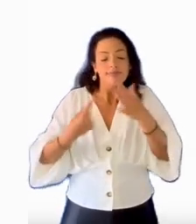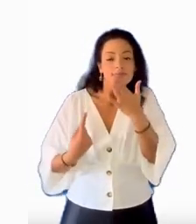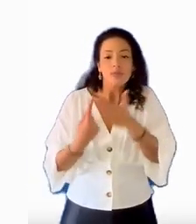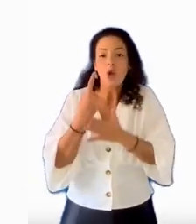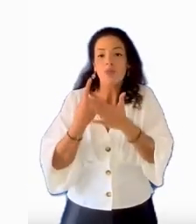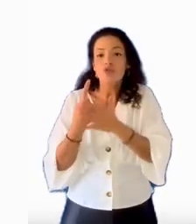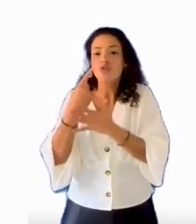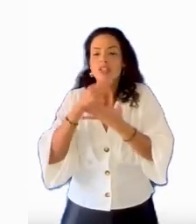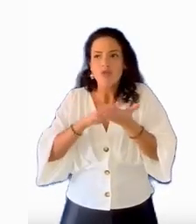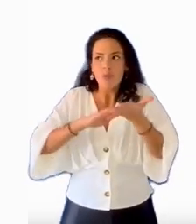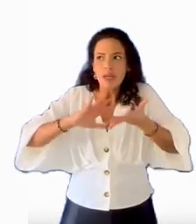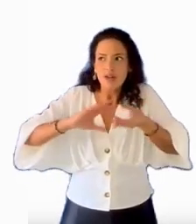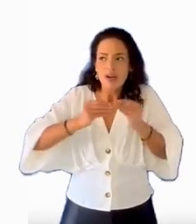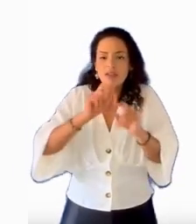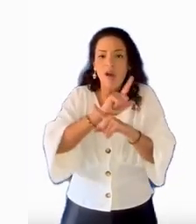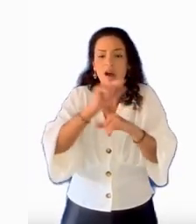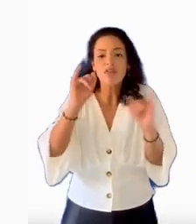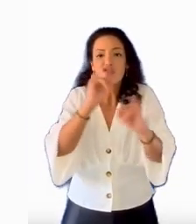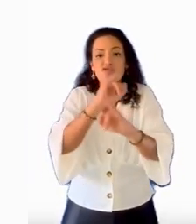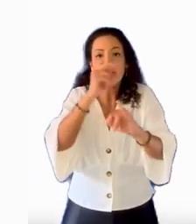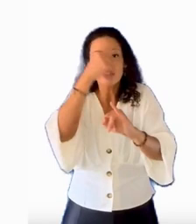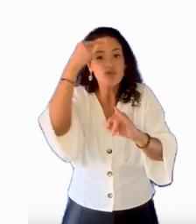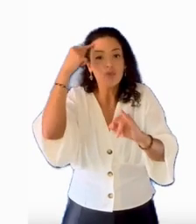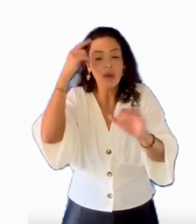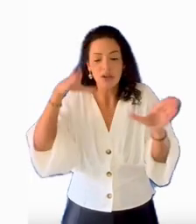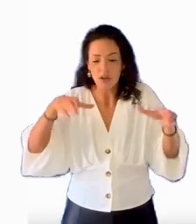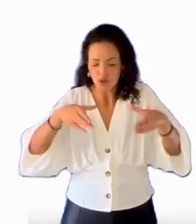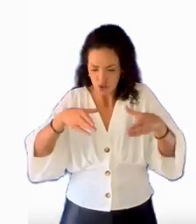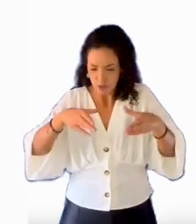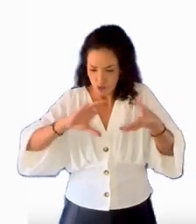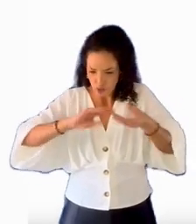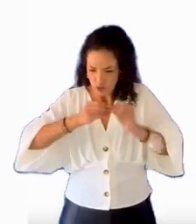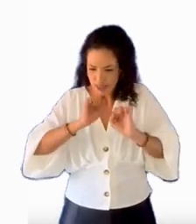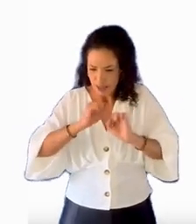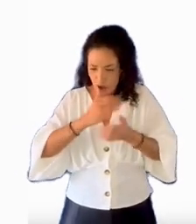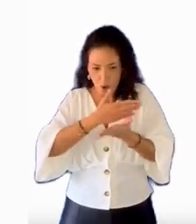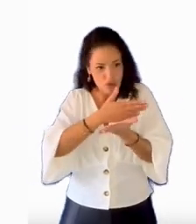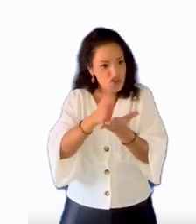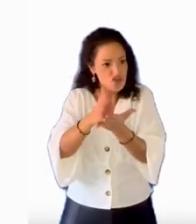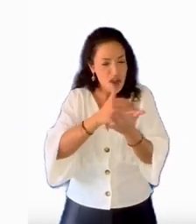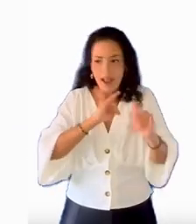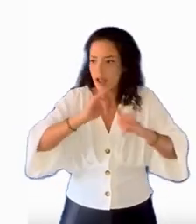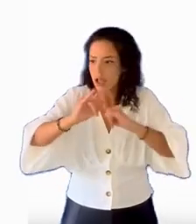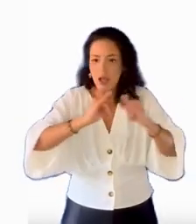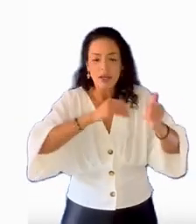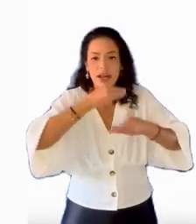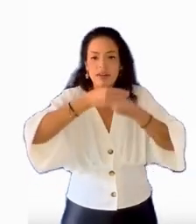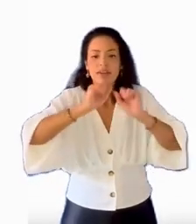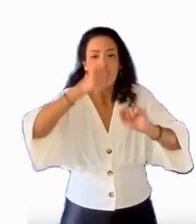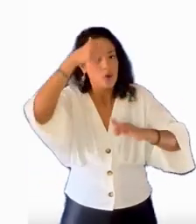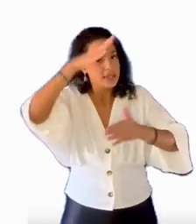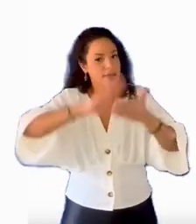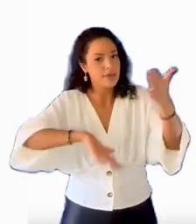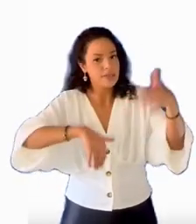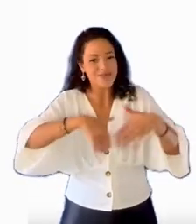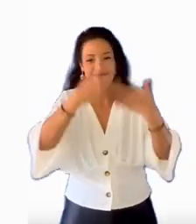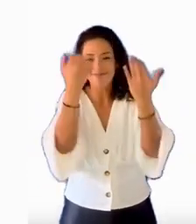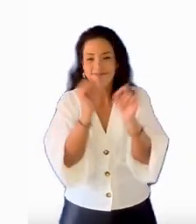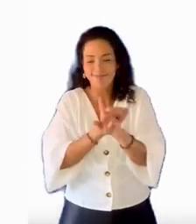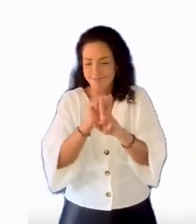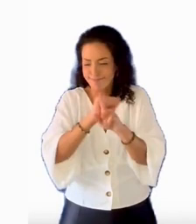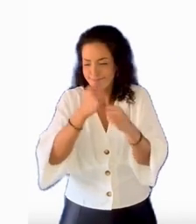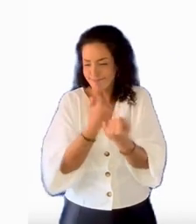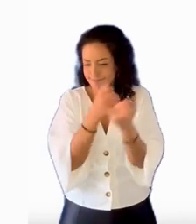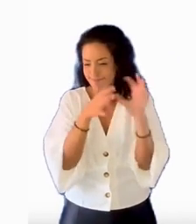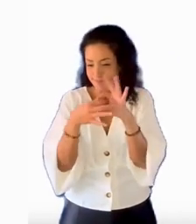meaning-making after a crisis or trauma, and for groups to create their own shared narrative of their experiences. Anything that strengthens